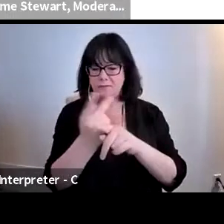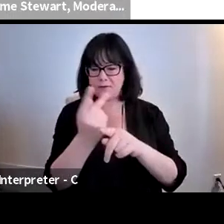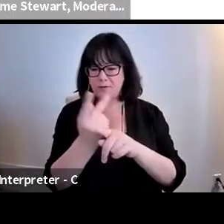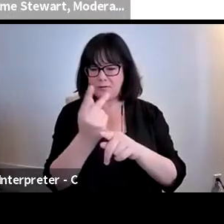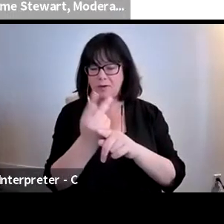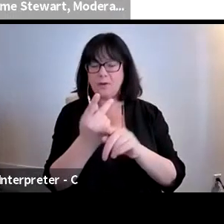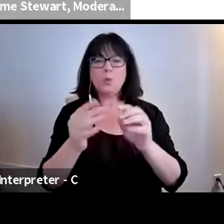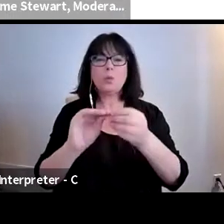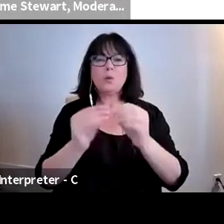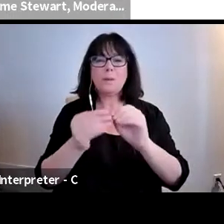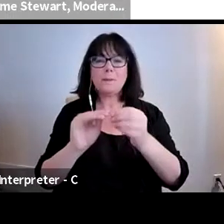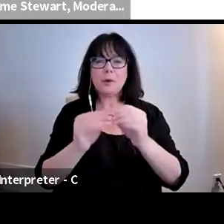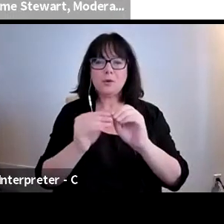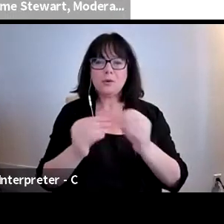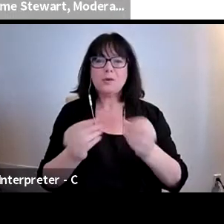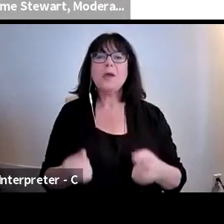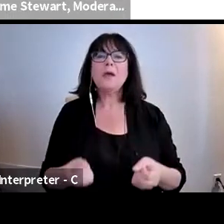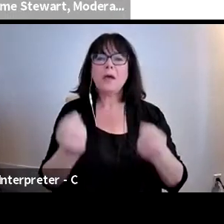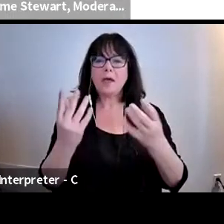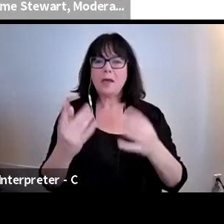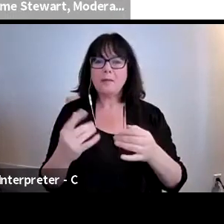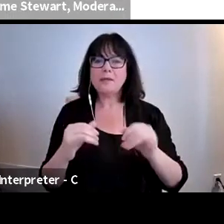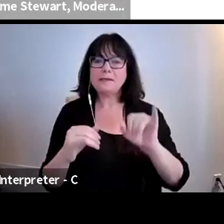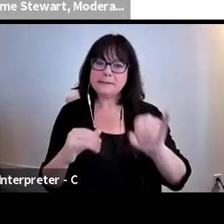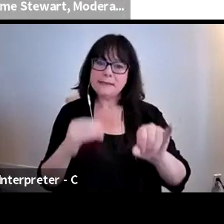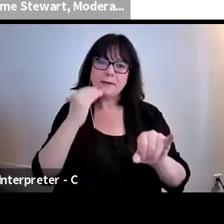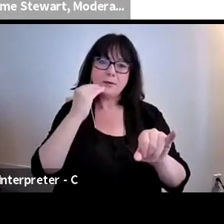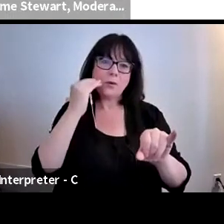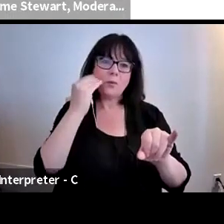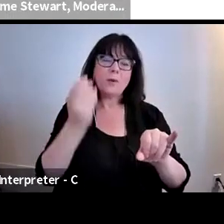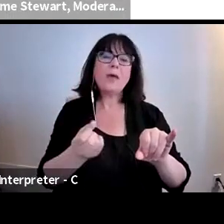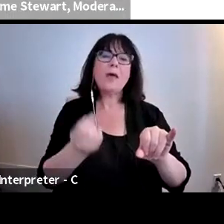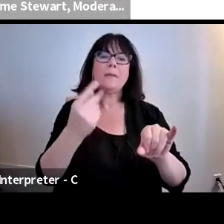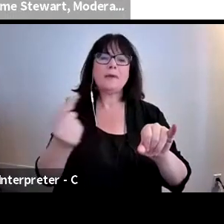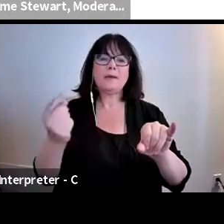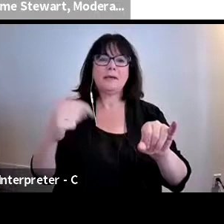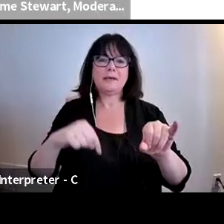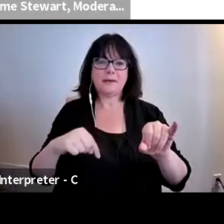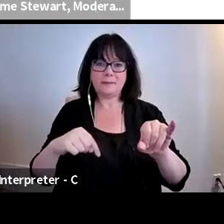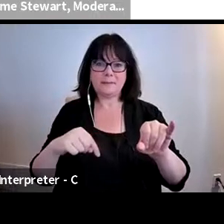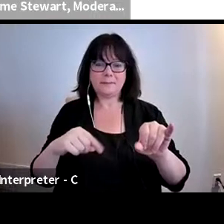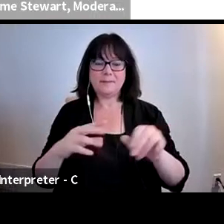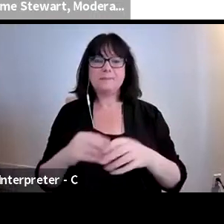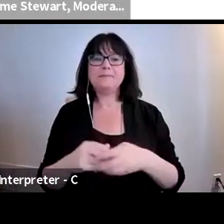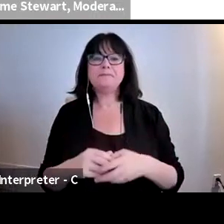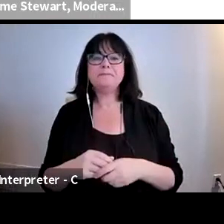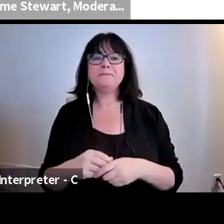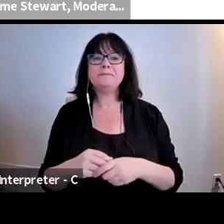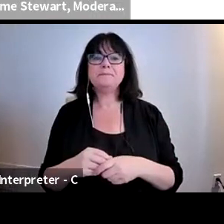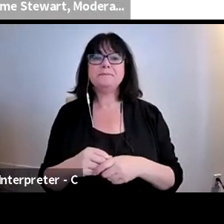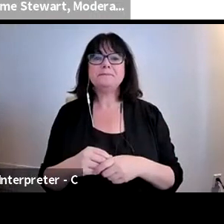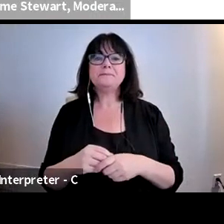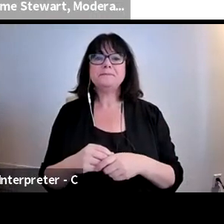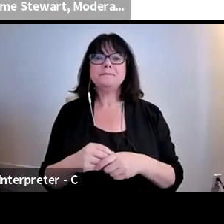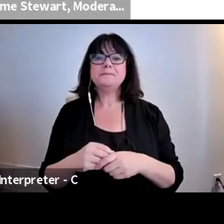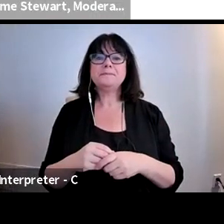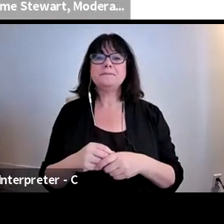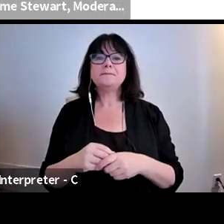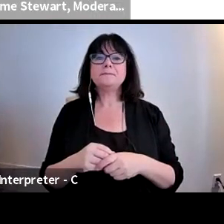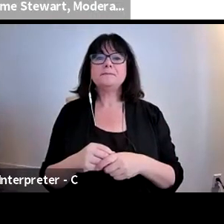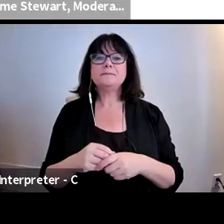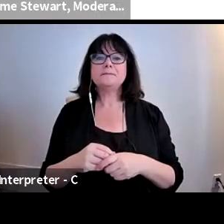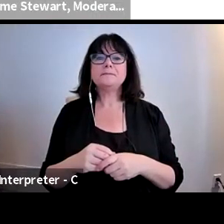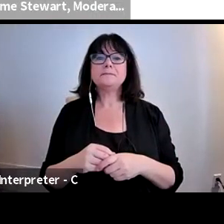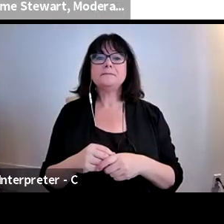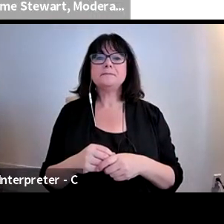with the parameters around how many people we could have on campus. And so in all likelihood, although there might be some